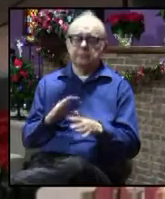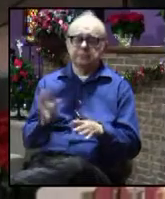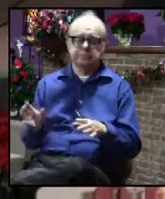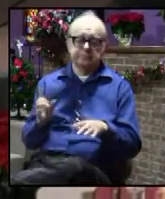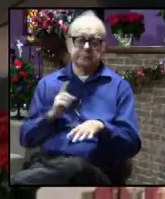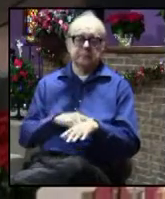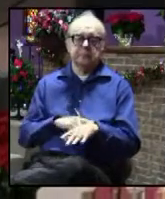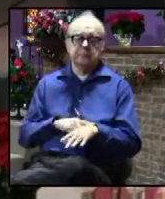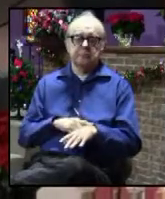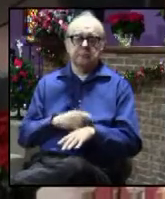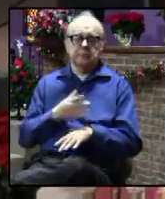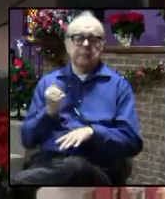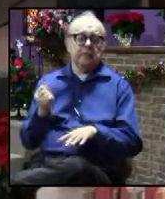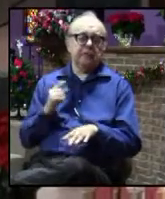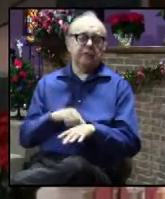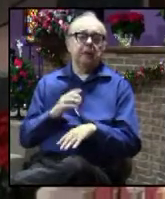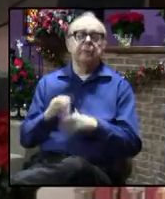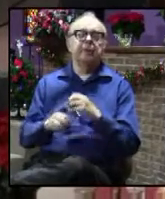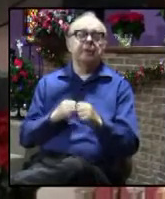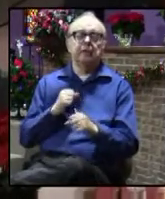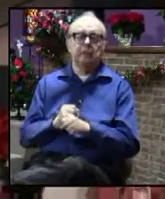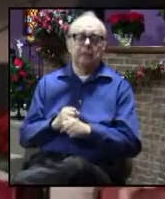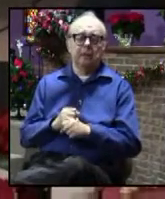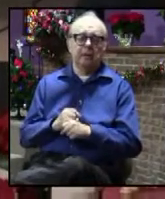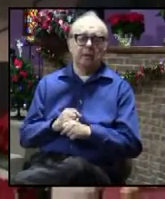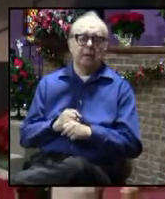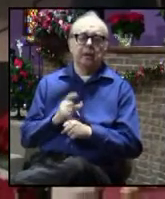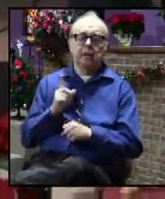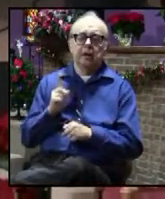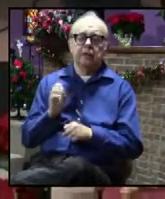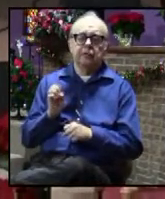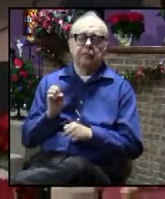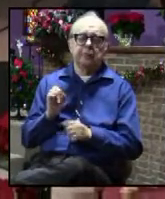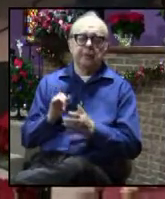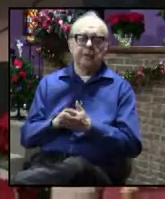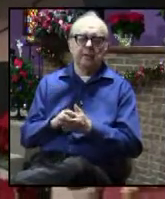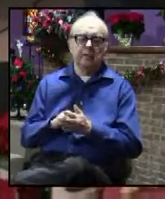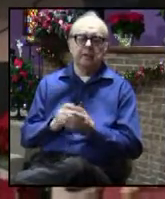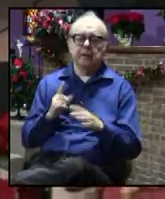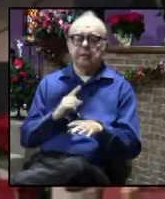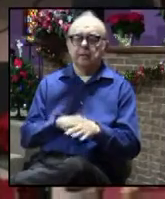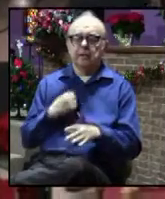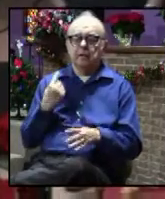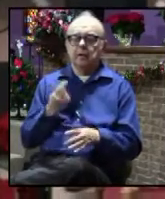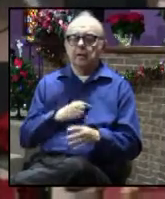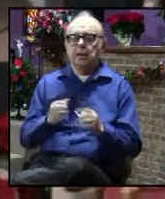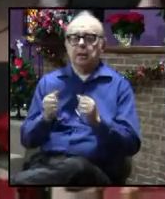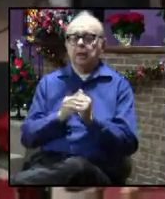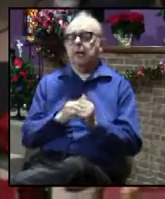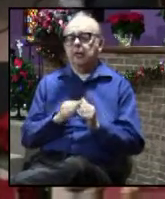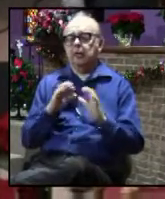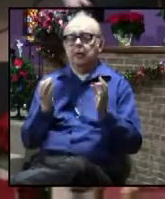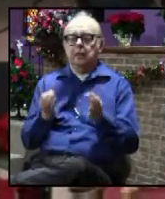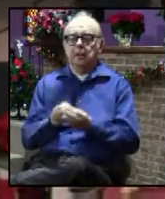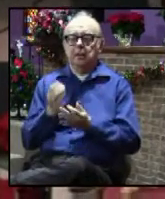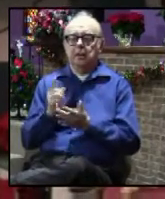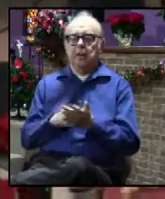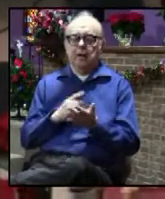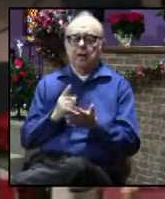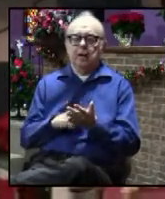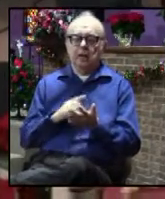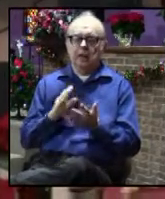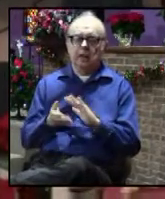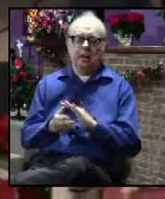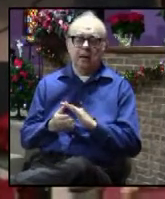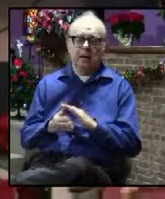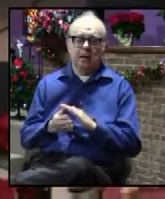is one of the greatest times of the year, and it should be. And a lot of times when we get together with family, sometimes it